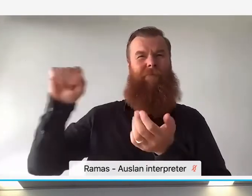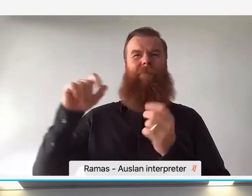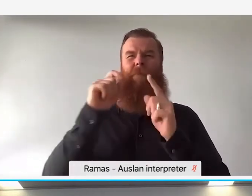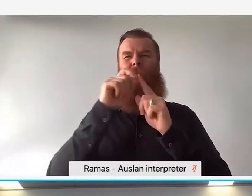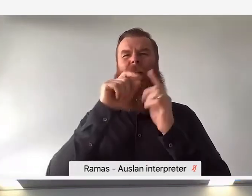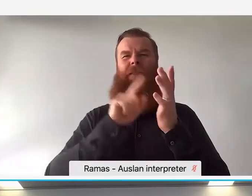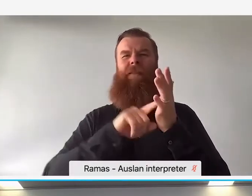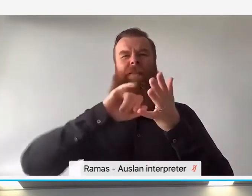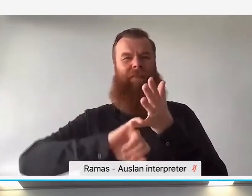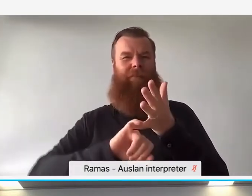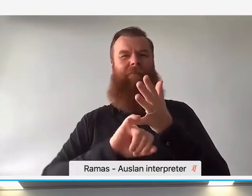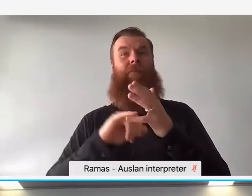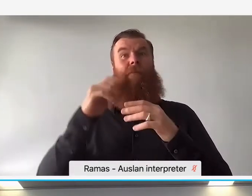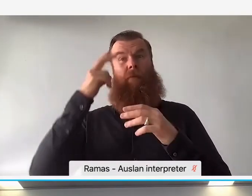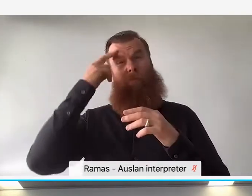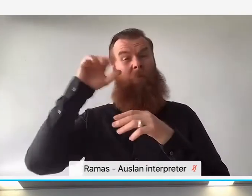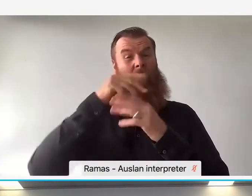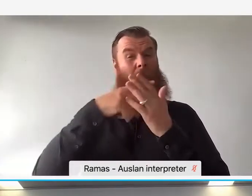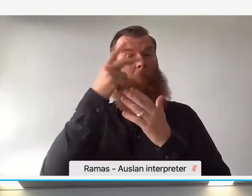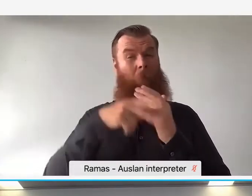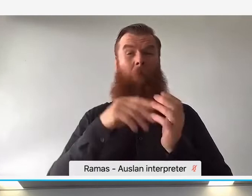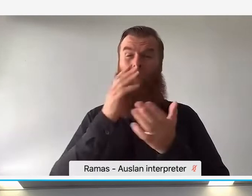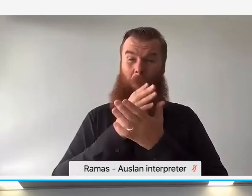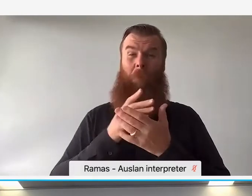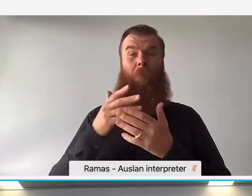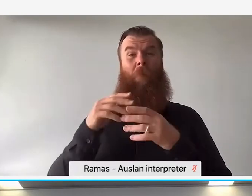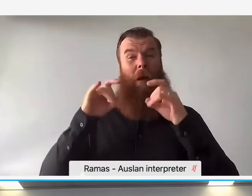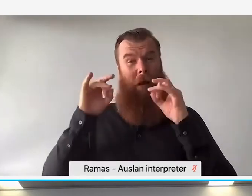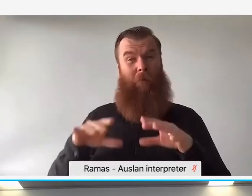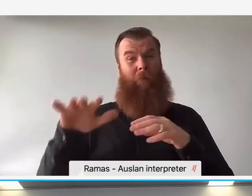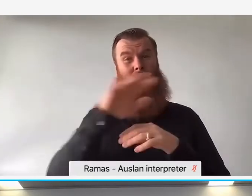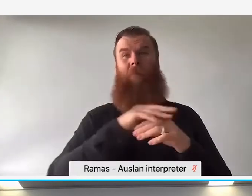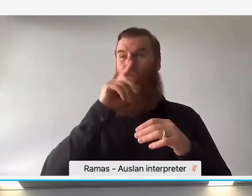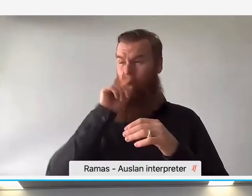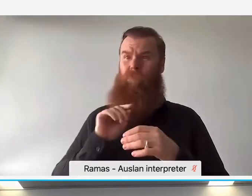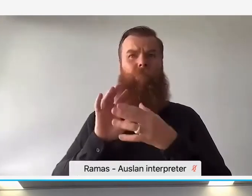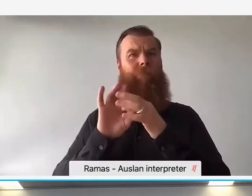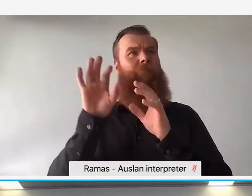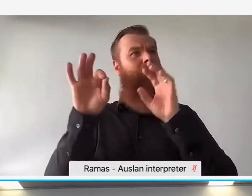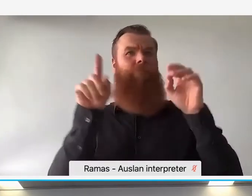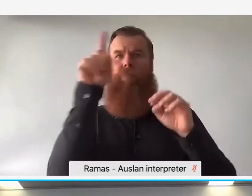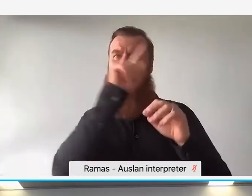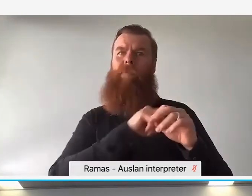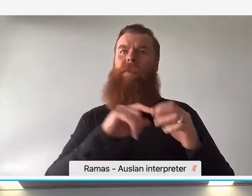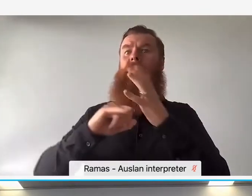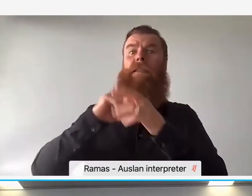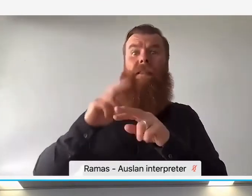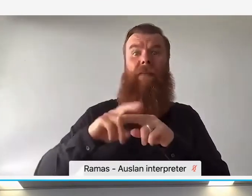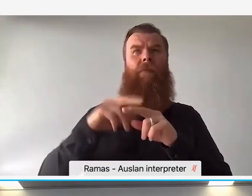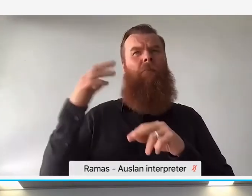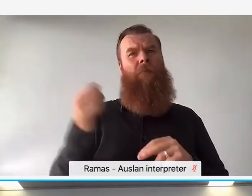connecting Australian employers to low and semi-skilled workers from 9 Pacific Island countries and